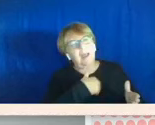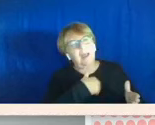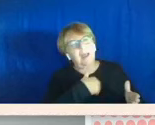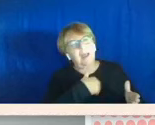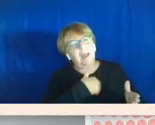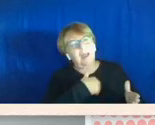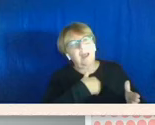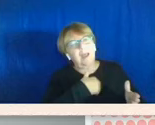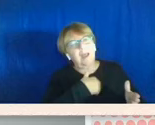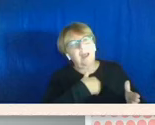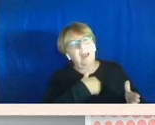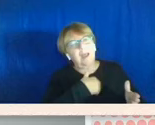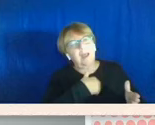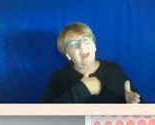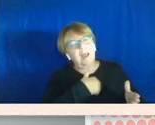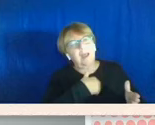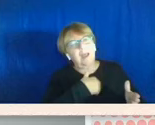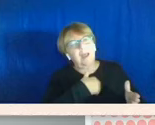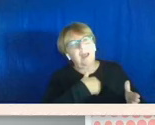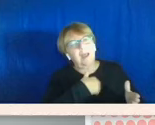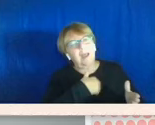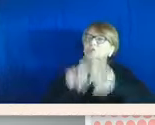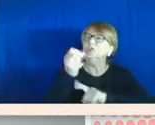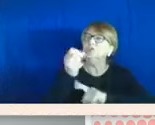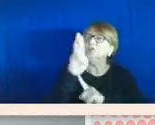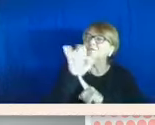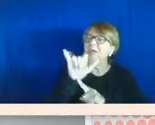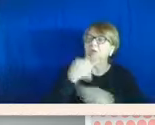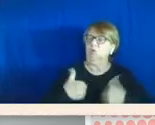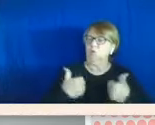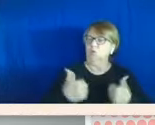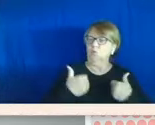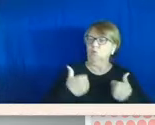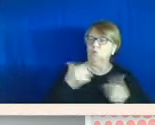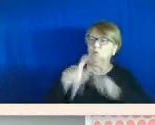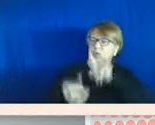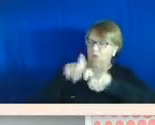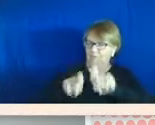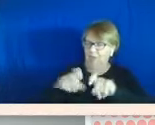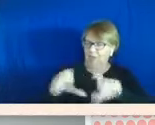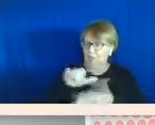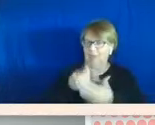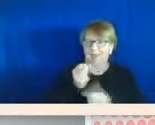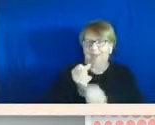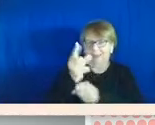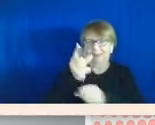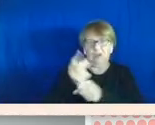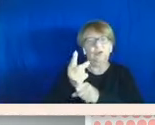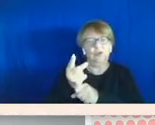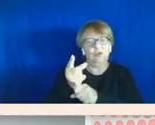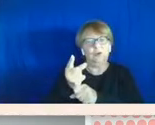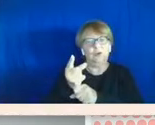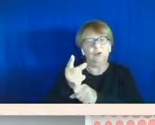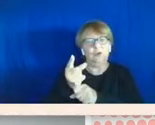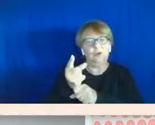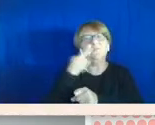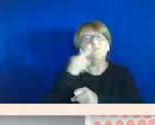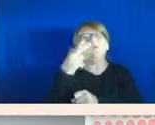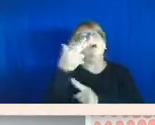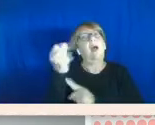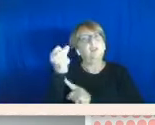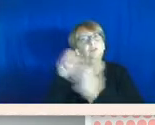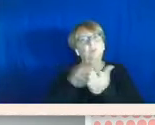survey that's done, a youth survey that's done every year on for high school students. I don't